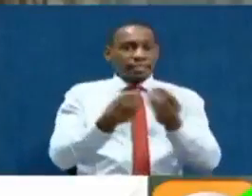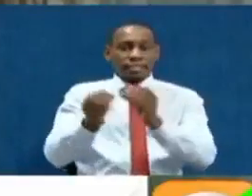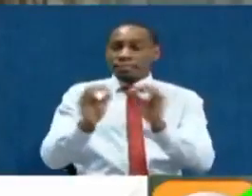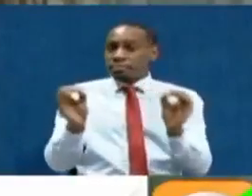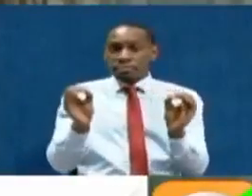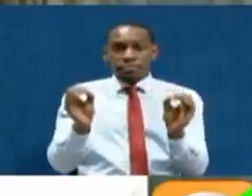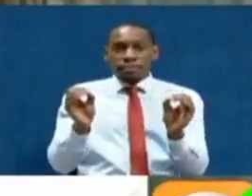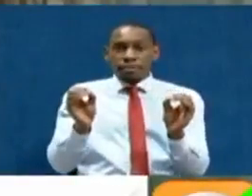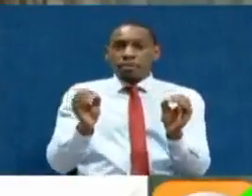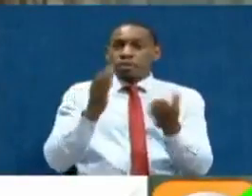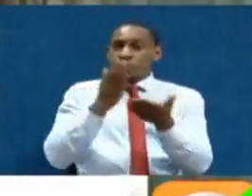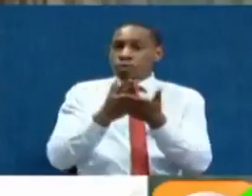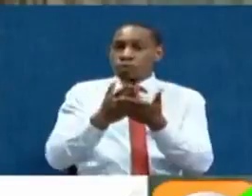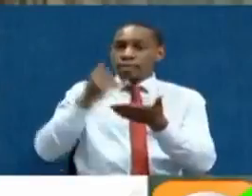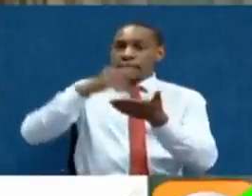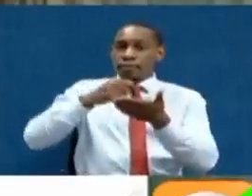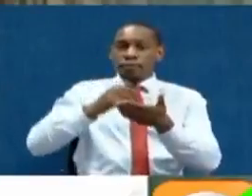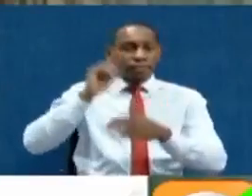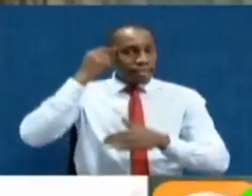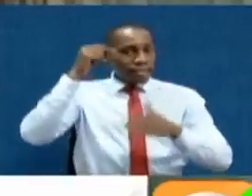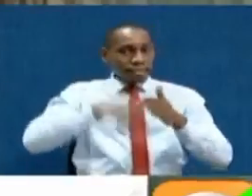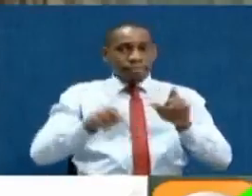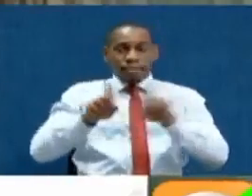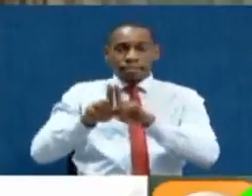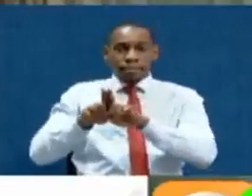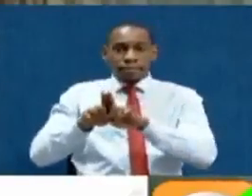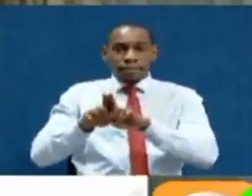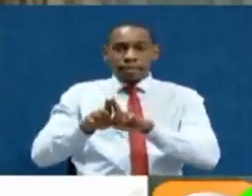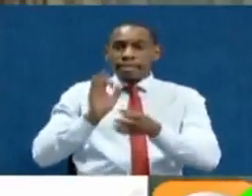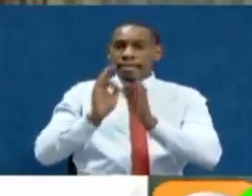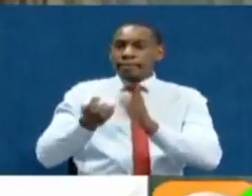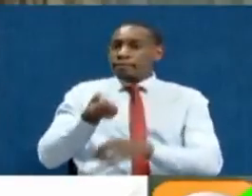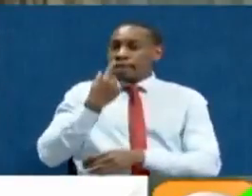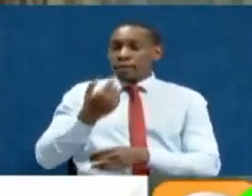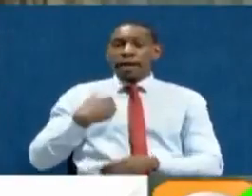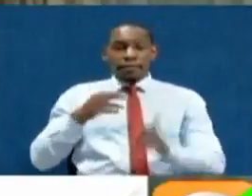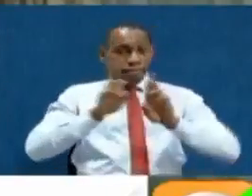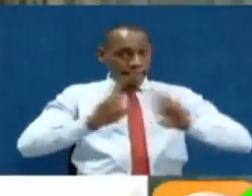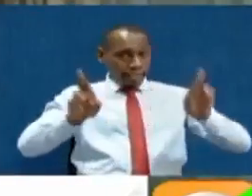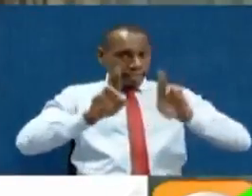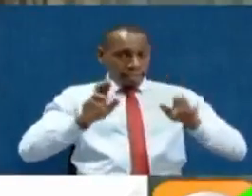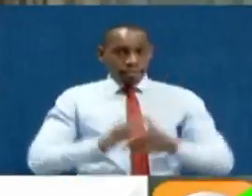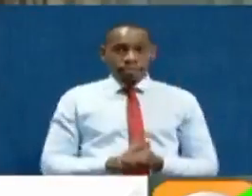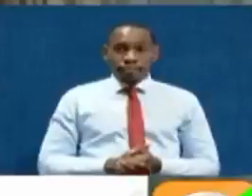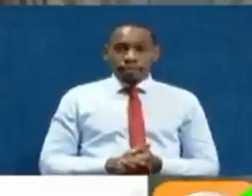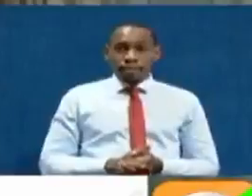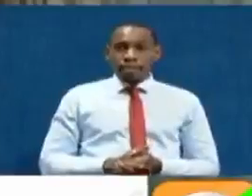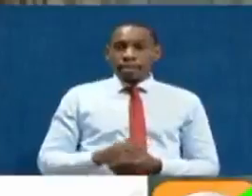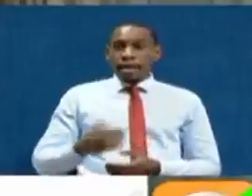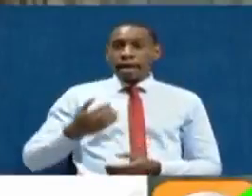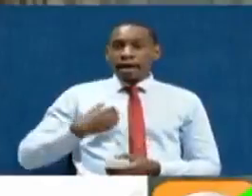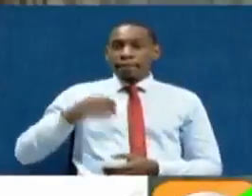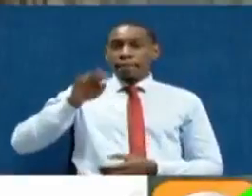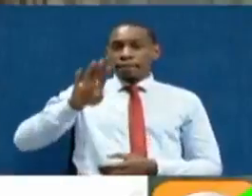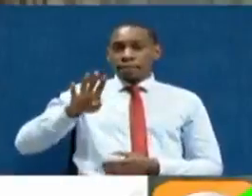in the park. Mm-hmm. It actually needs a lot of thinking. And also ask, should a vaccine be available? We are